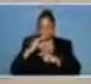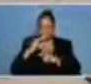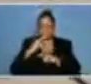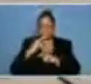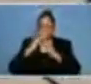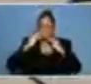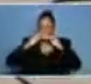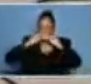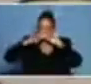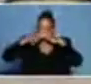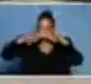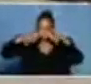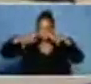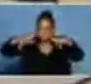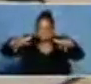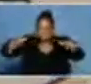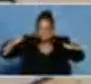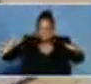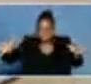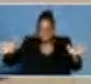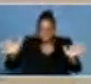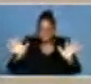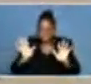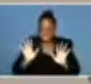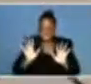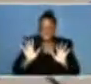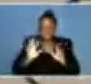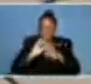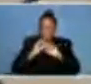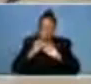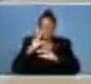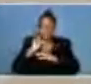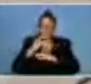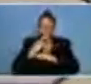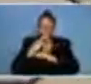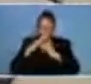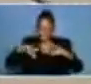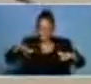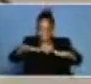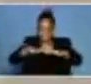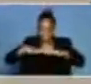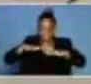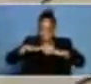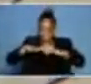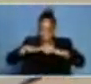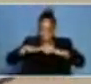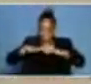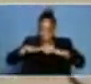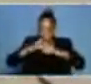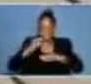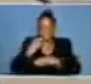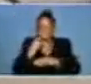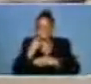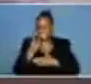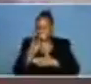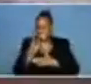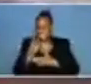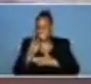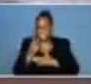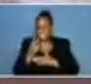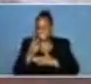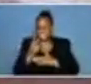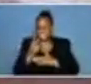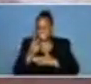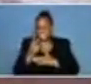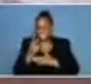drain off to the outfield and to the sides. So you don't have no puddles on the infield. And once the clay goes on at a certain level,